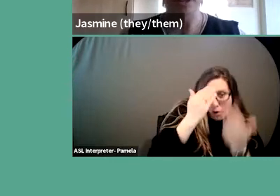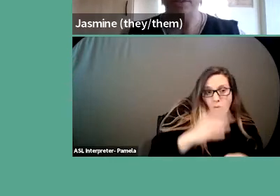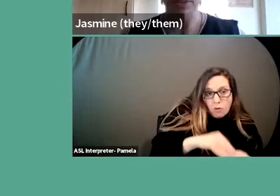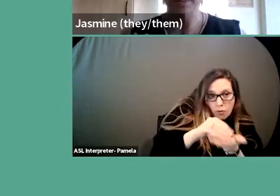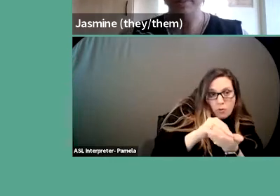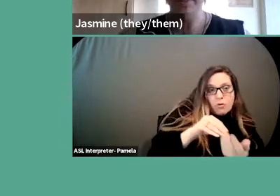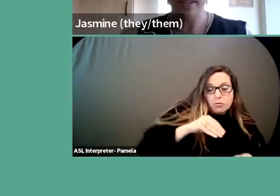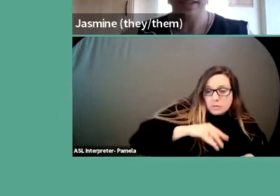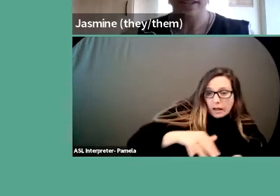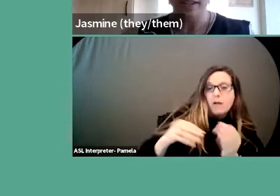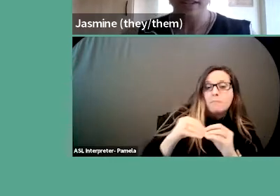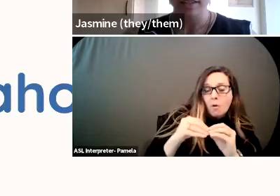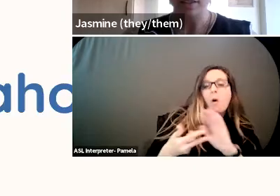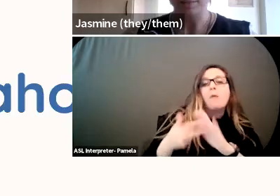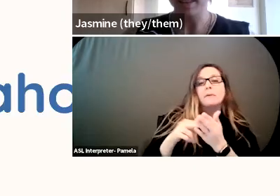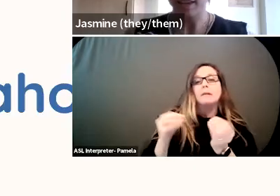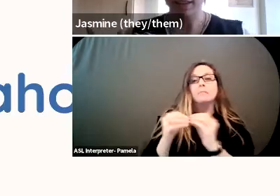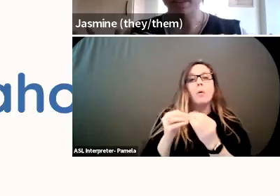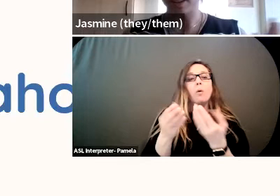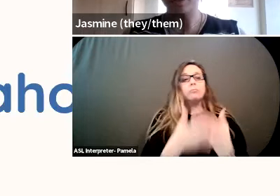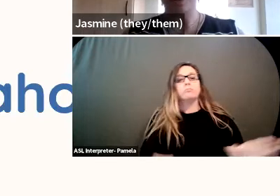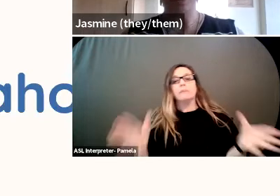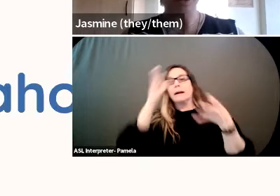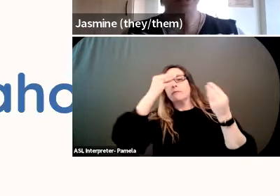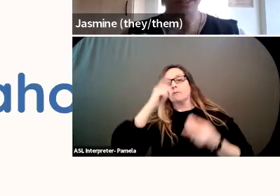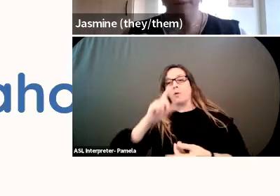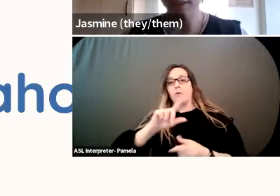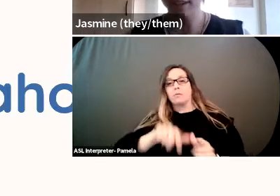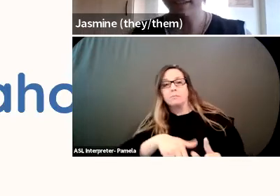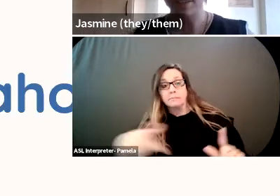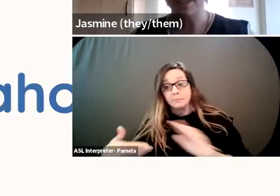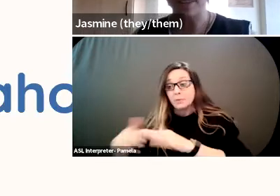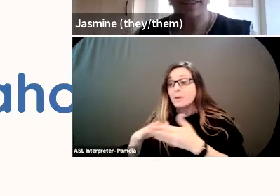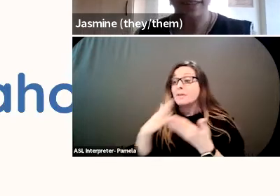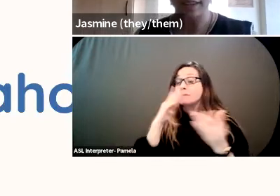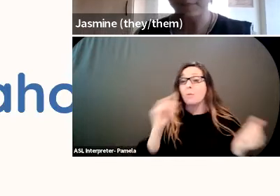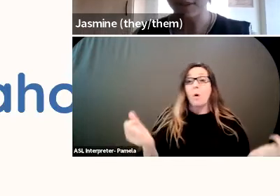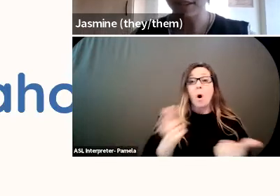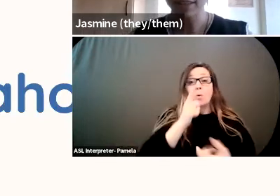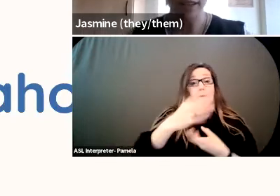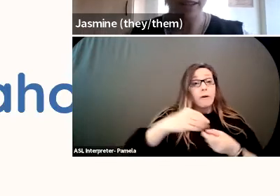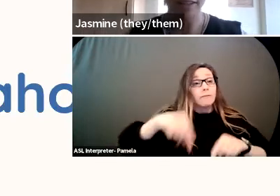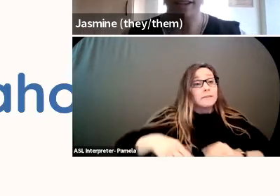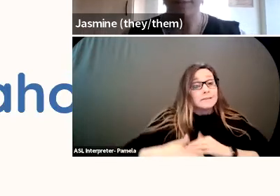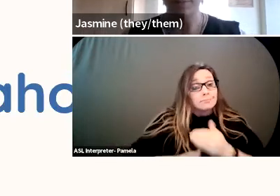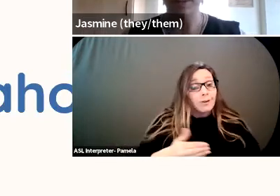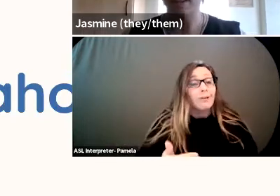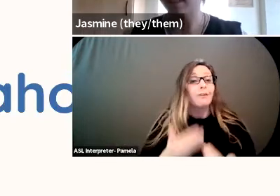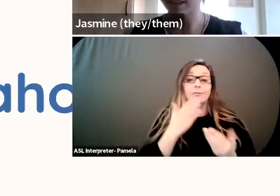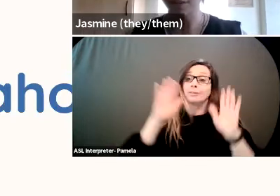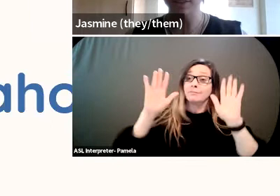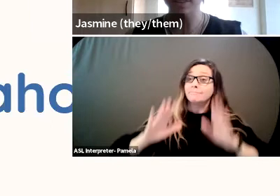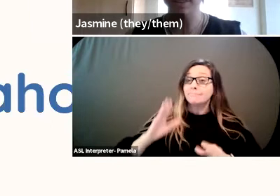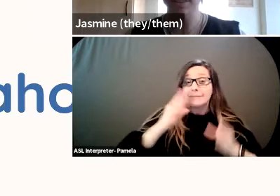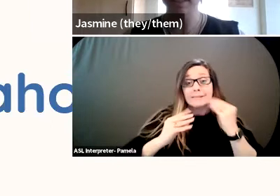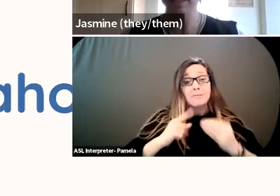more mainstream. So a big thank you to everyone involved in this process. It was a fantastic experience, and I'm happy to answer